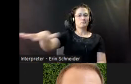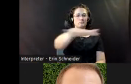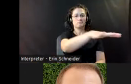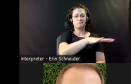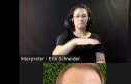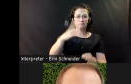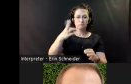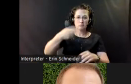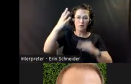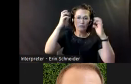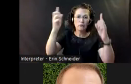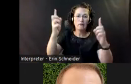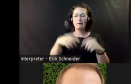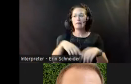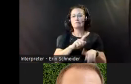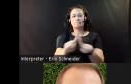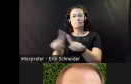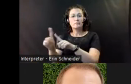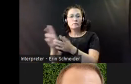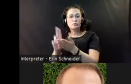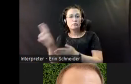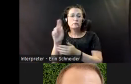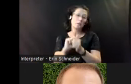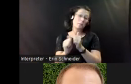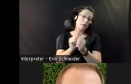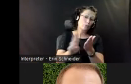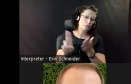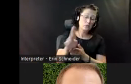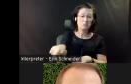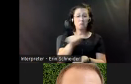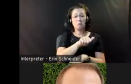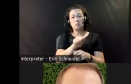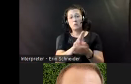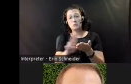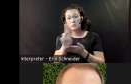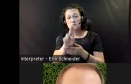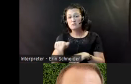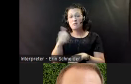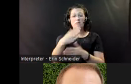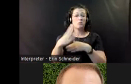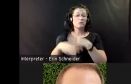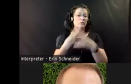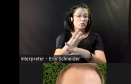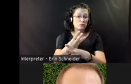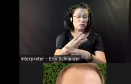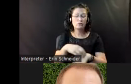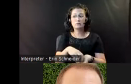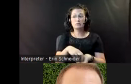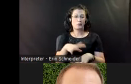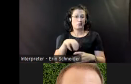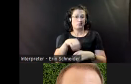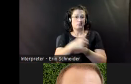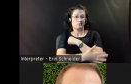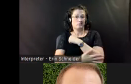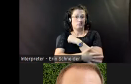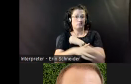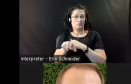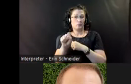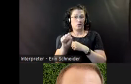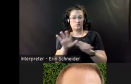with competing universities or other universities in other parts of the world or the country. And you're empowering them with this information so they can make